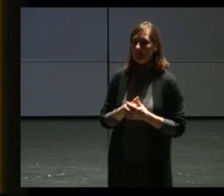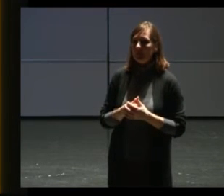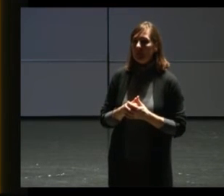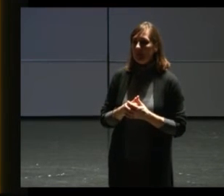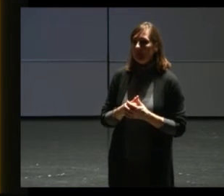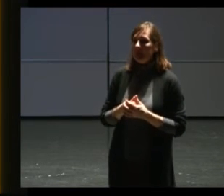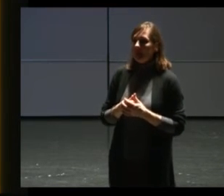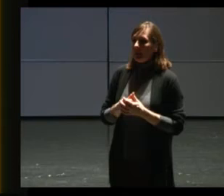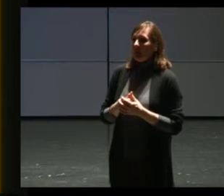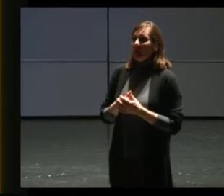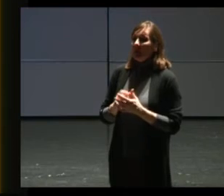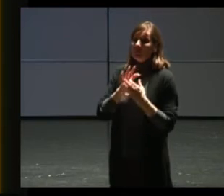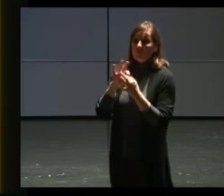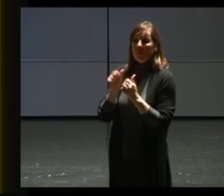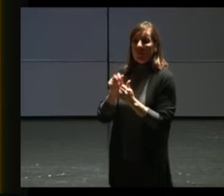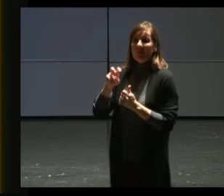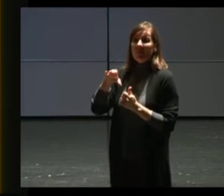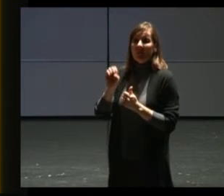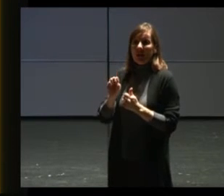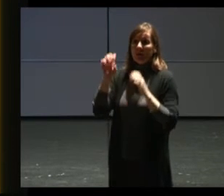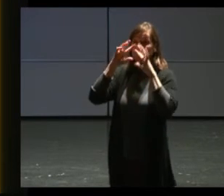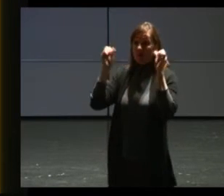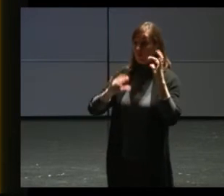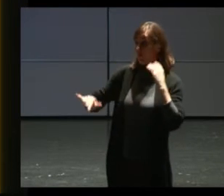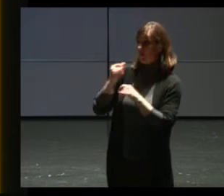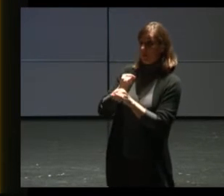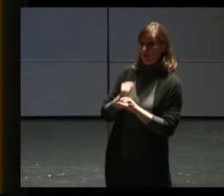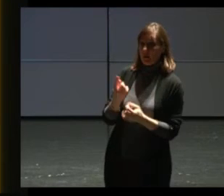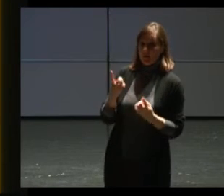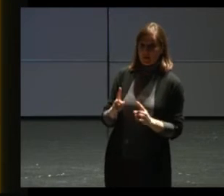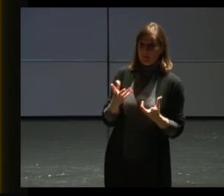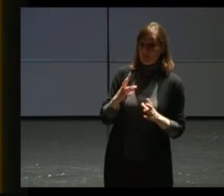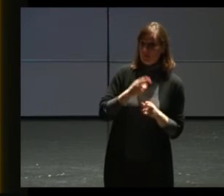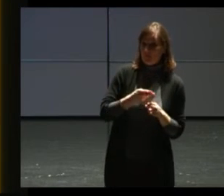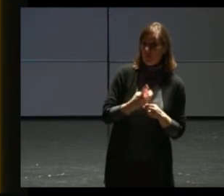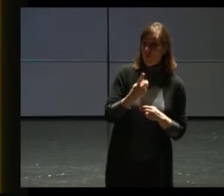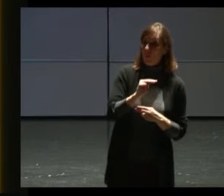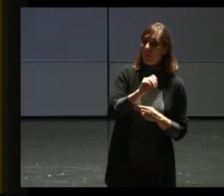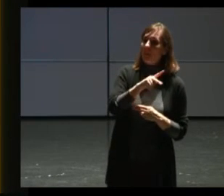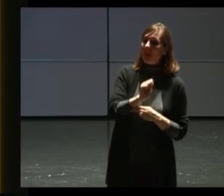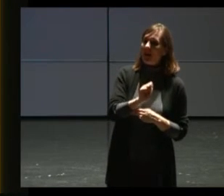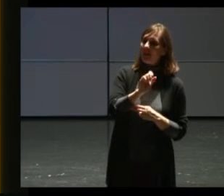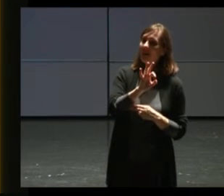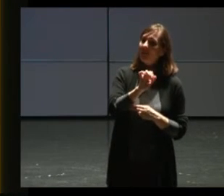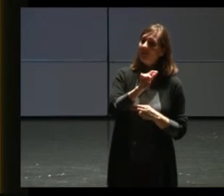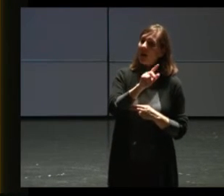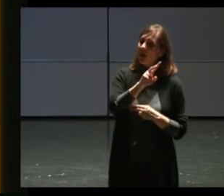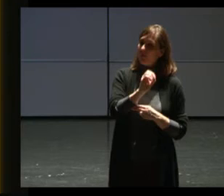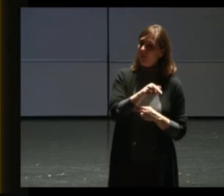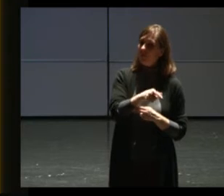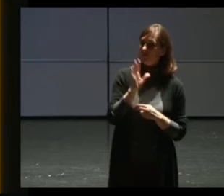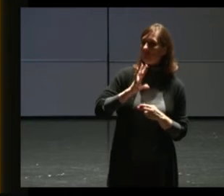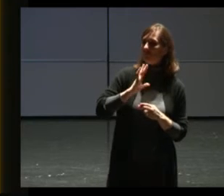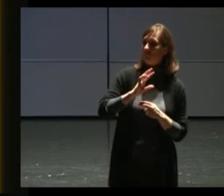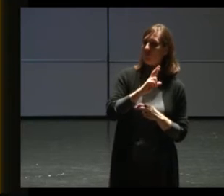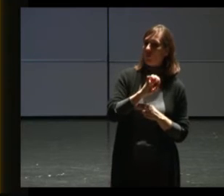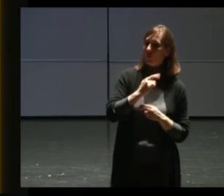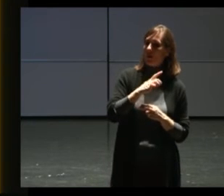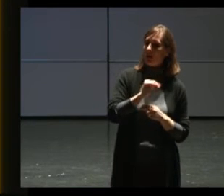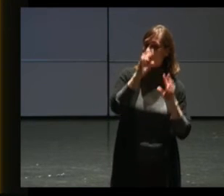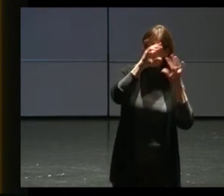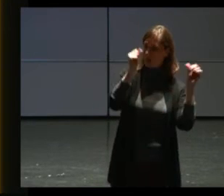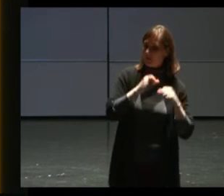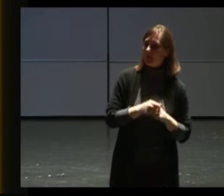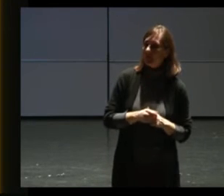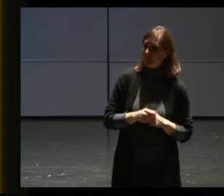chancellors on this campus, and a few other selected individuals. And I named one of them as Mike Falbo, our former regent president. Couldn't be more helpful and